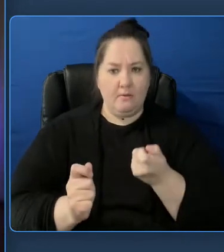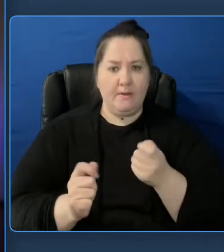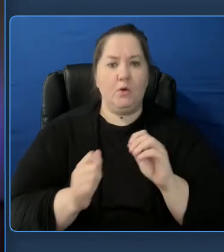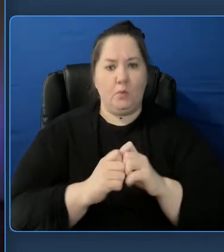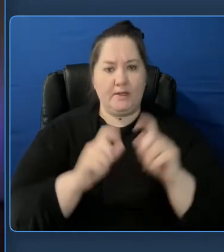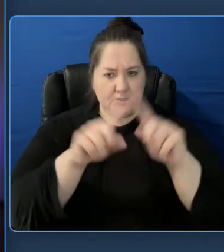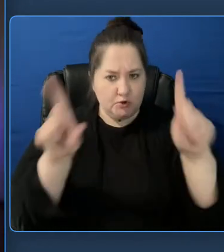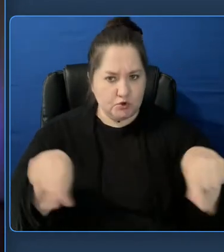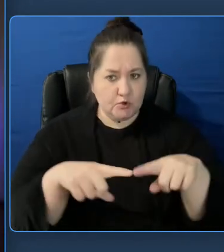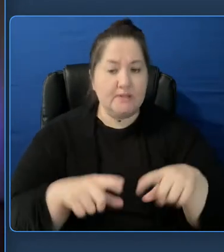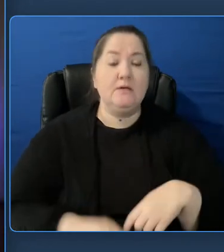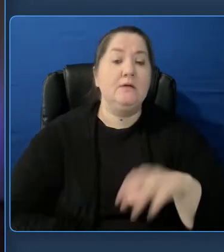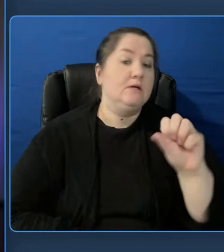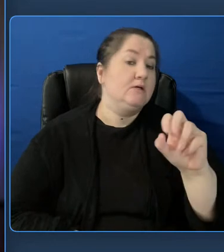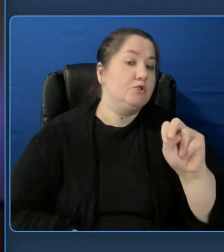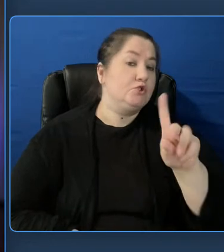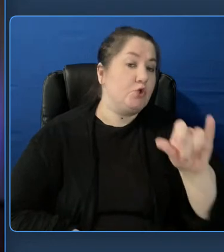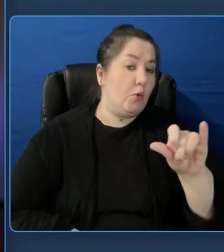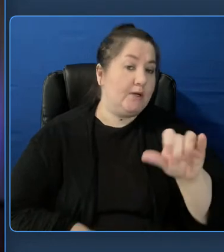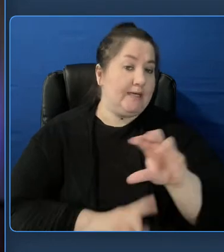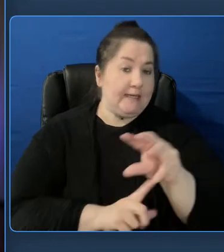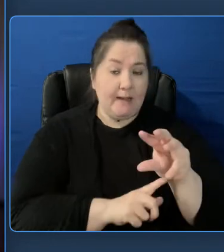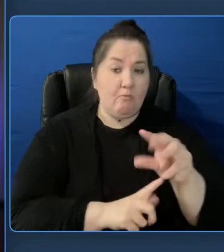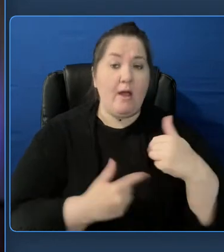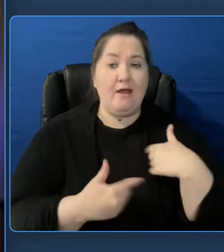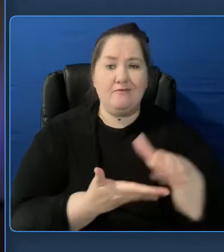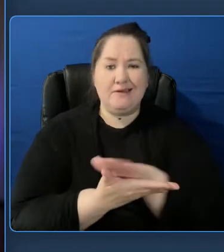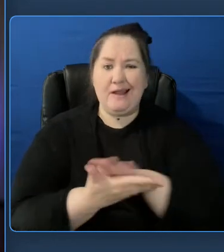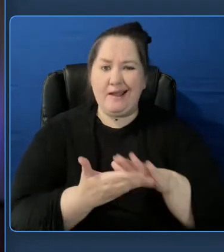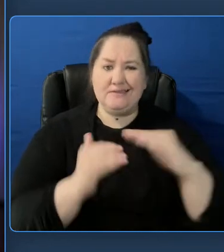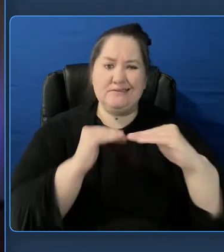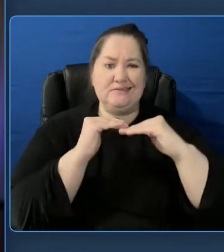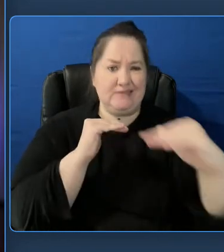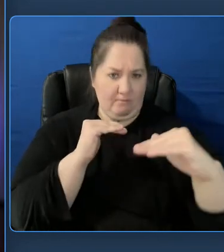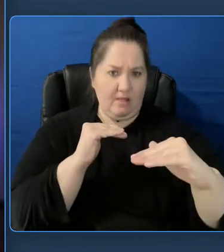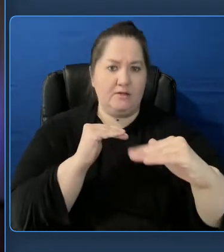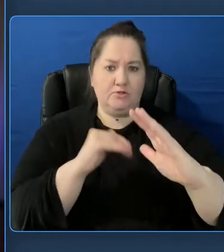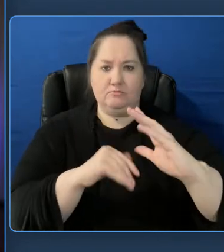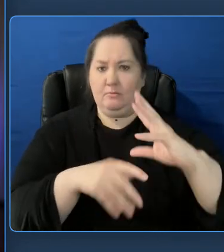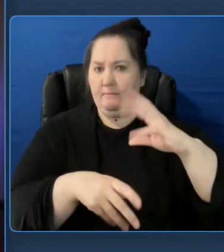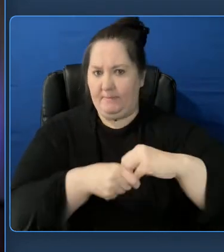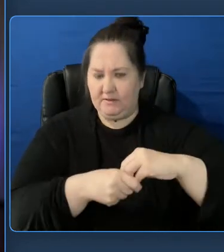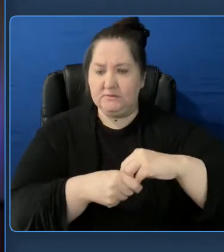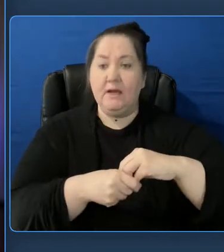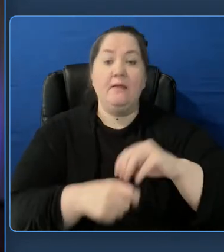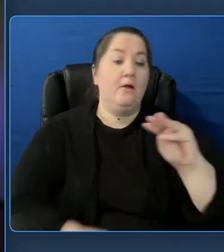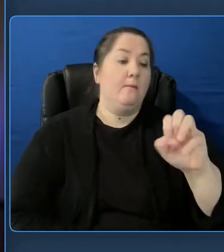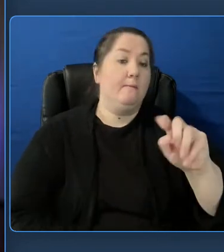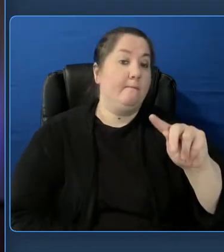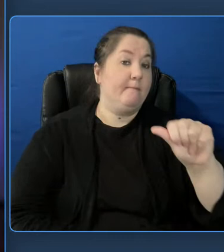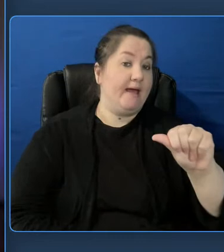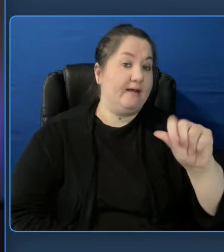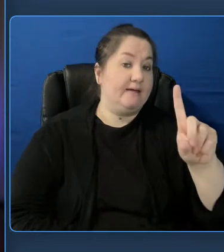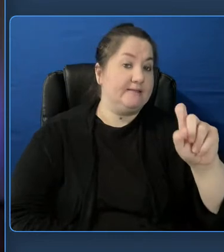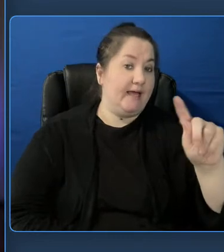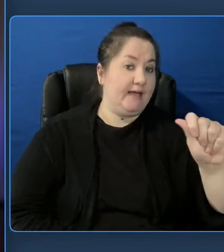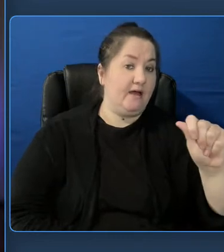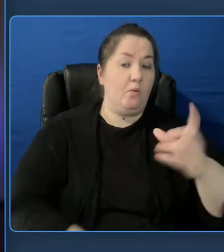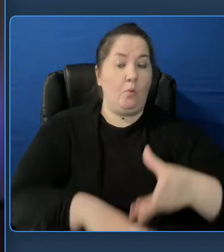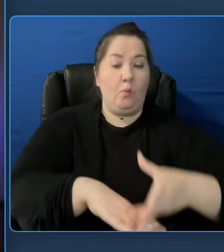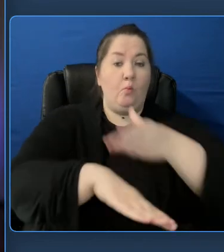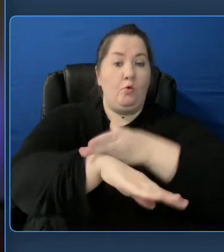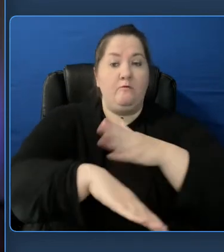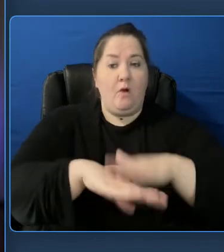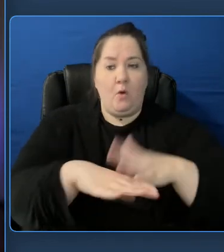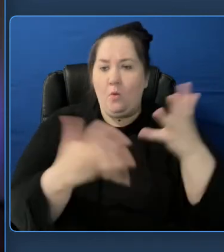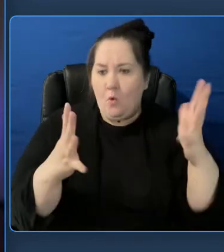the stream. The Sony cameras have a nice stabilizer built into it, and if you use their metadata, it'll actually improve